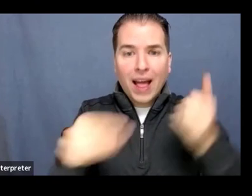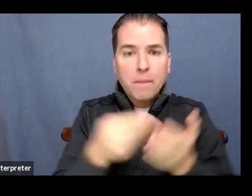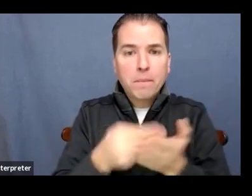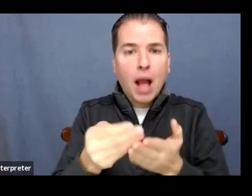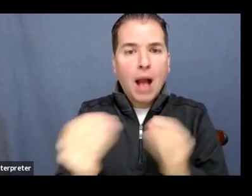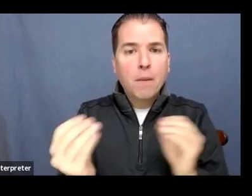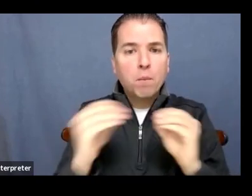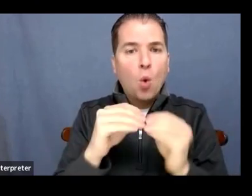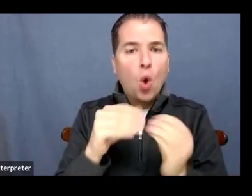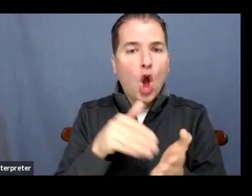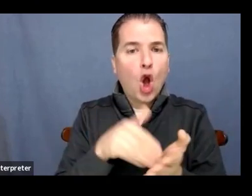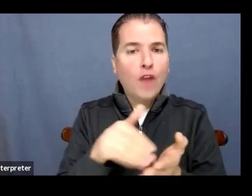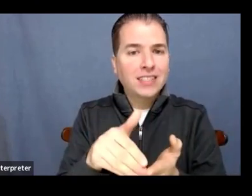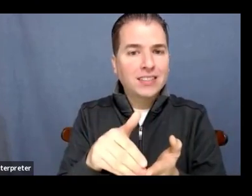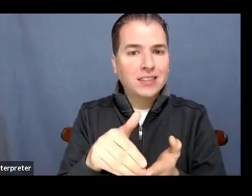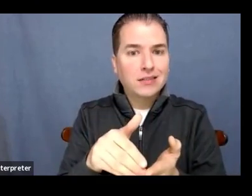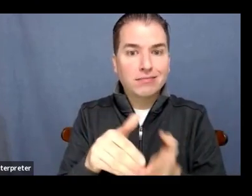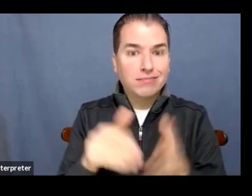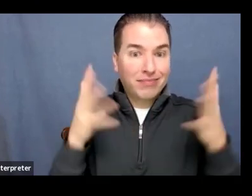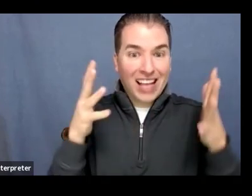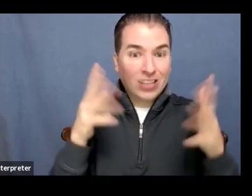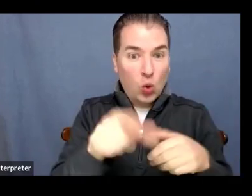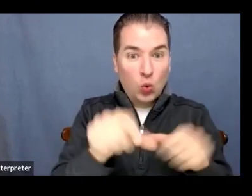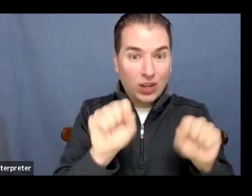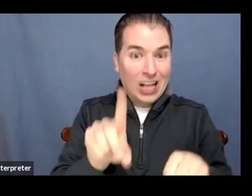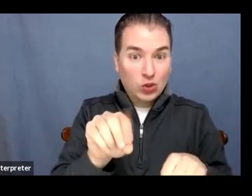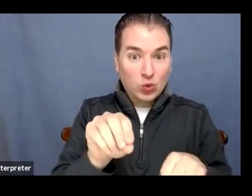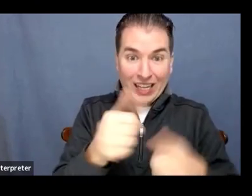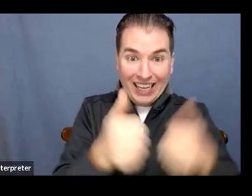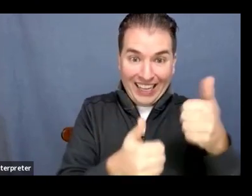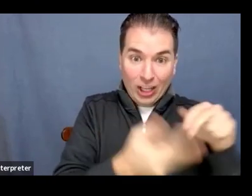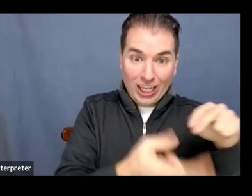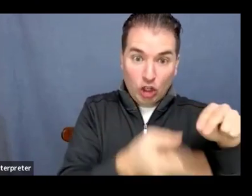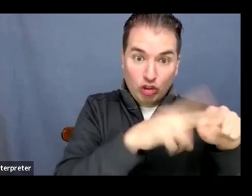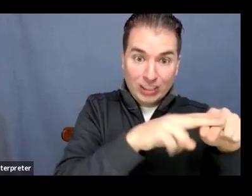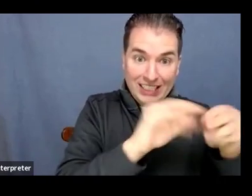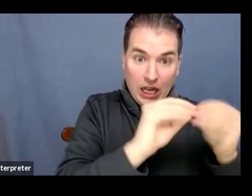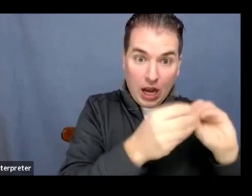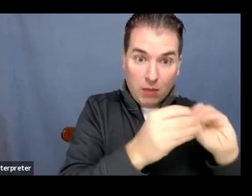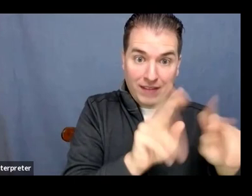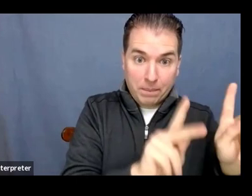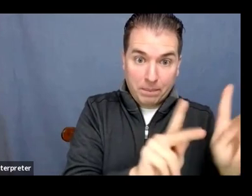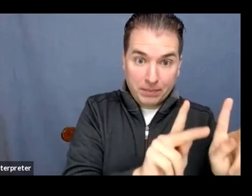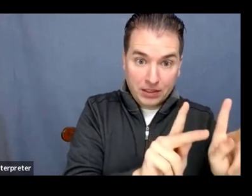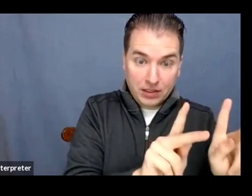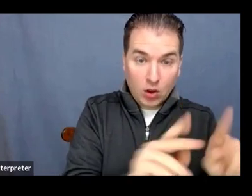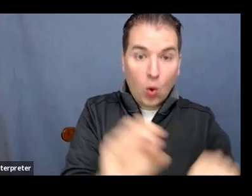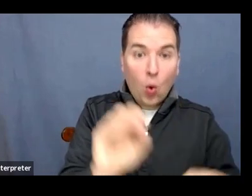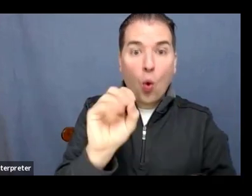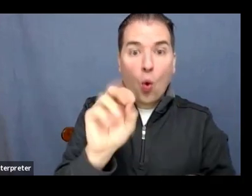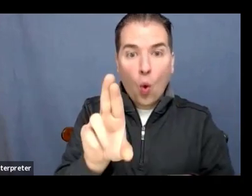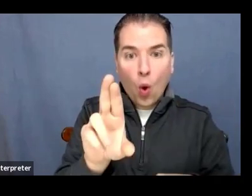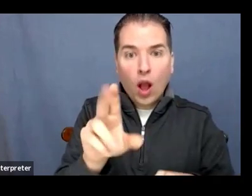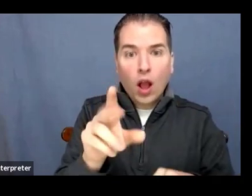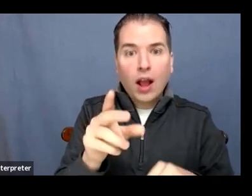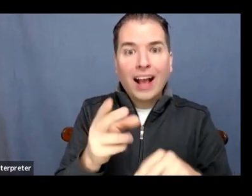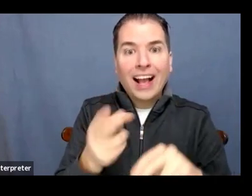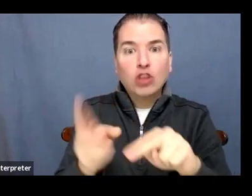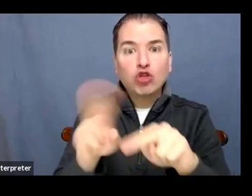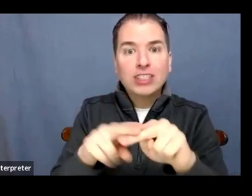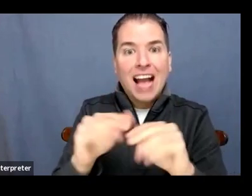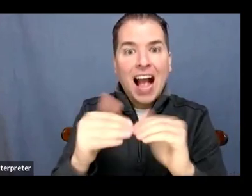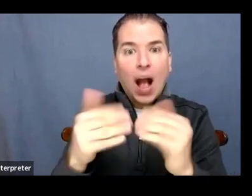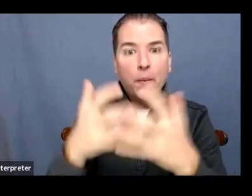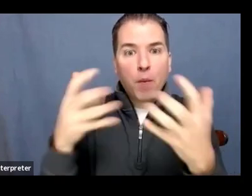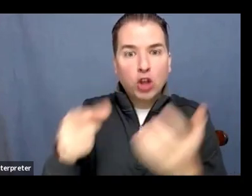to spend more on each kind of purchase, right? Our main focus here is going to be on